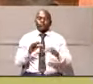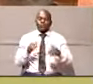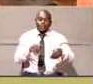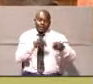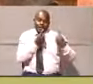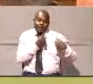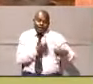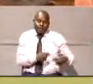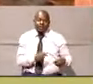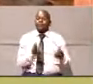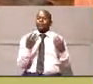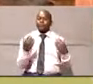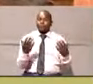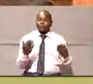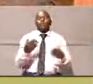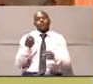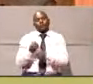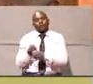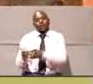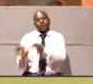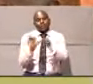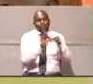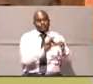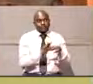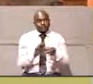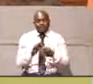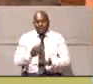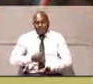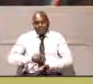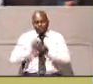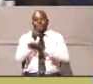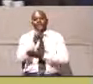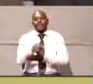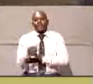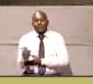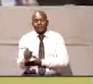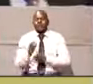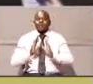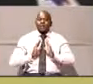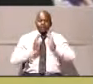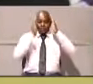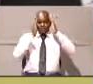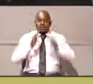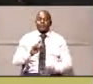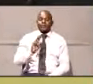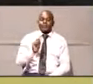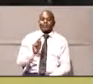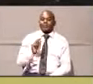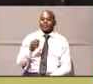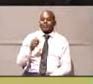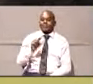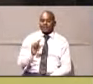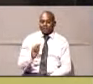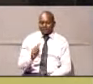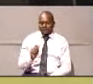heart, the hands will work together and will help each other. Archbishop Stanley Ntagali, who has